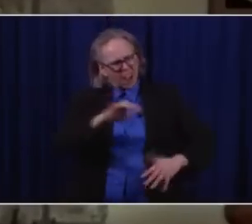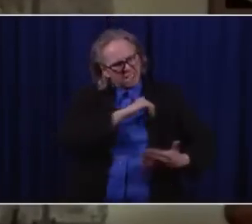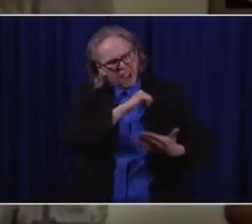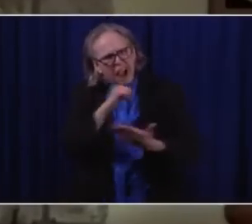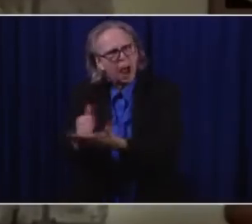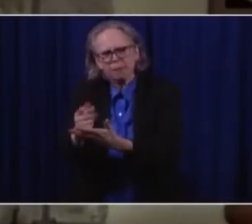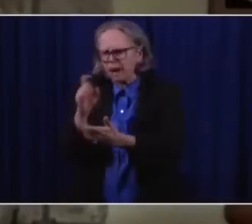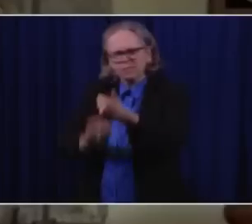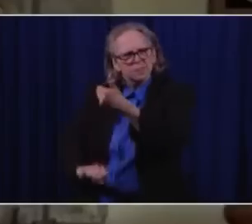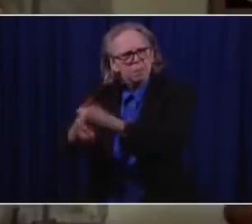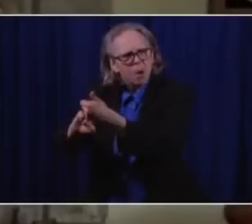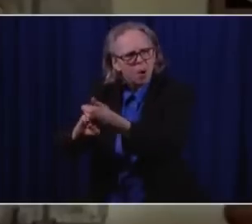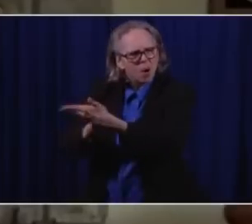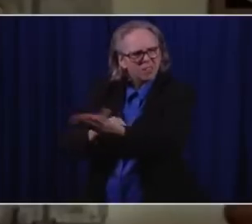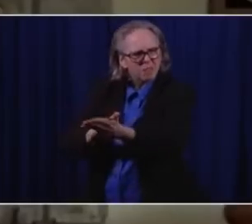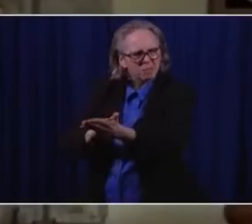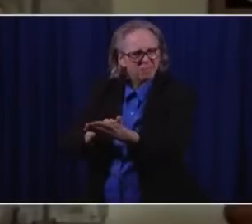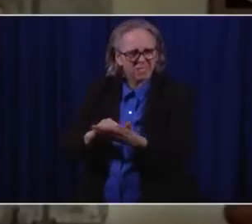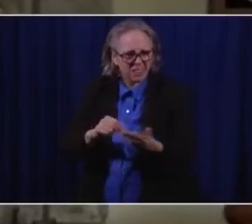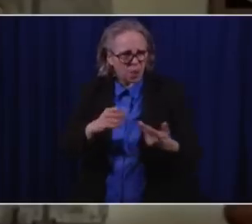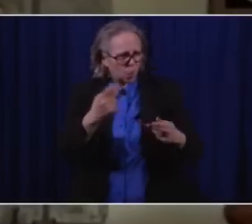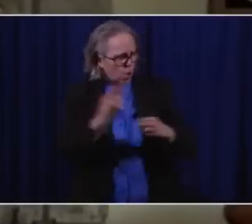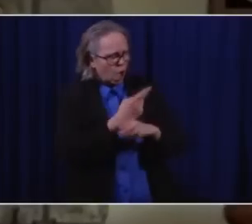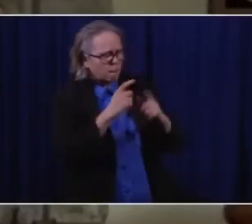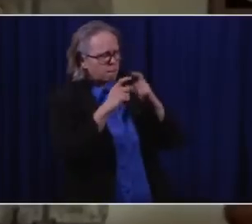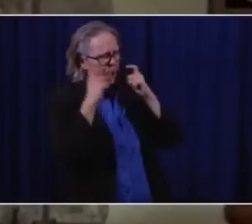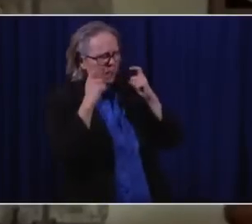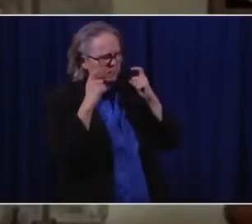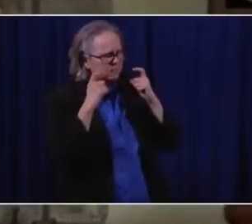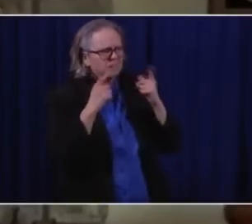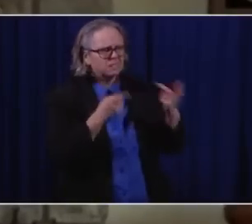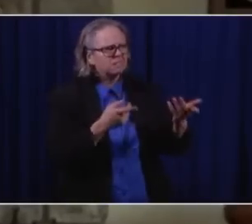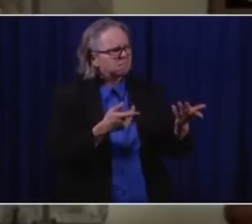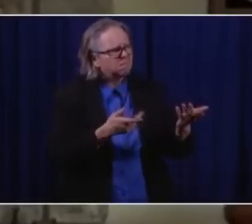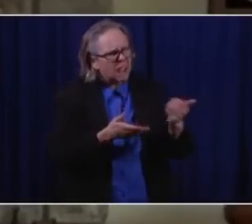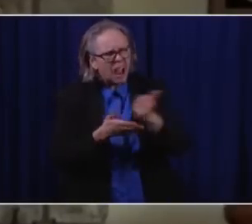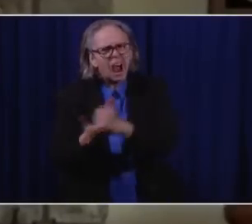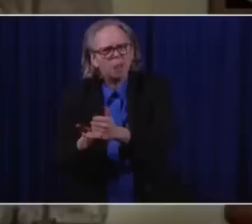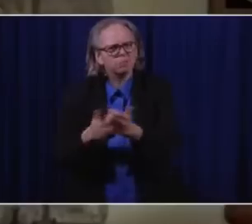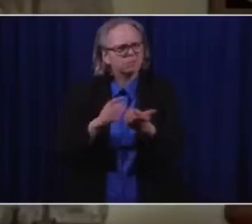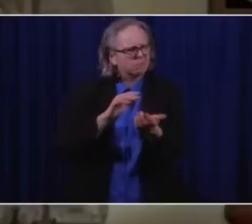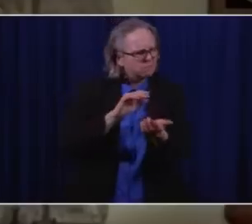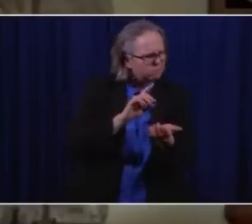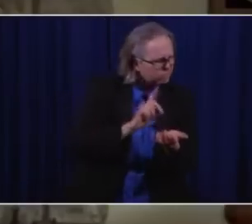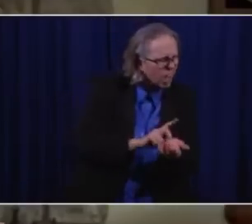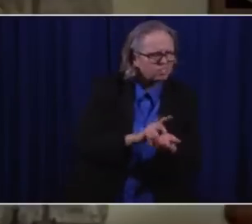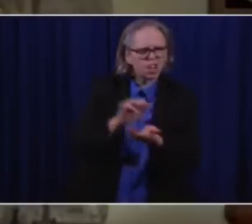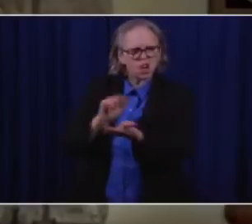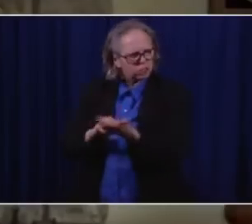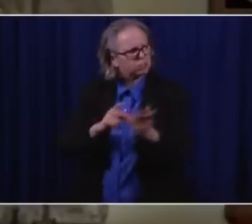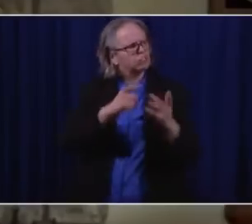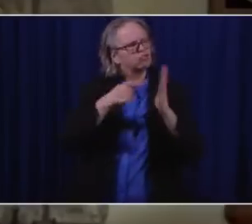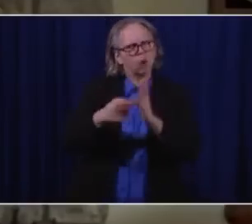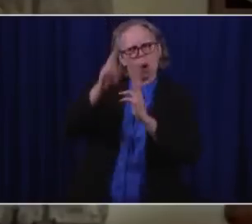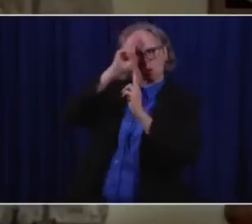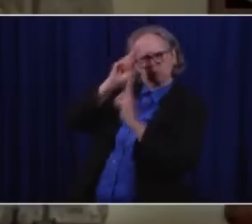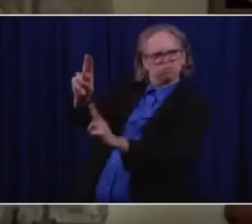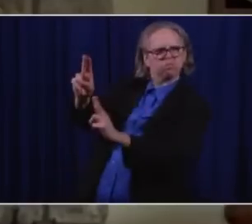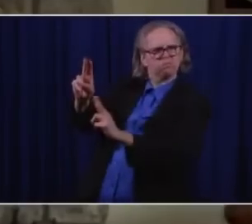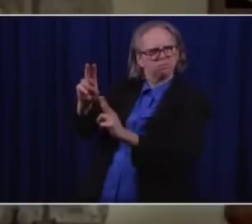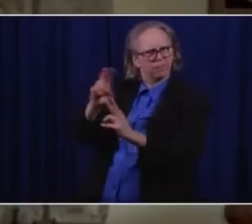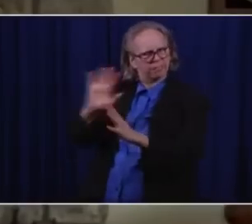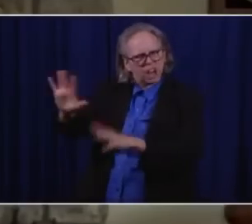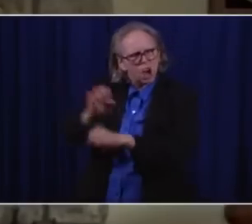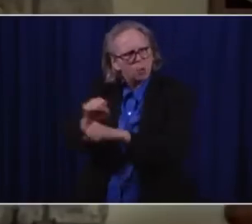for any other reason, help that person down the street who's a nurse. Wear it for him, wear it for her, wear it for the other